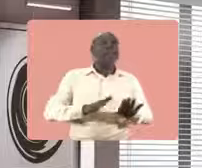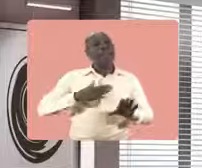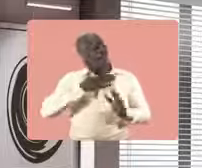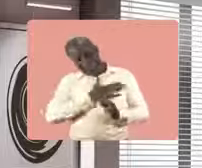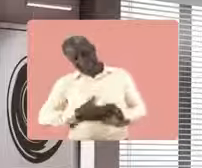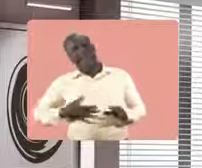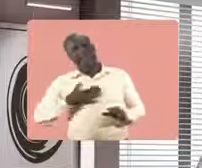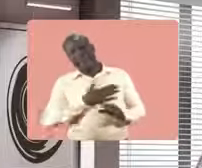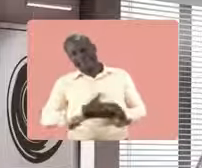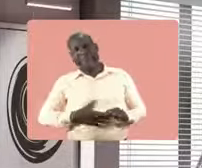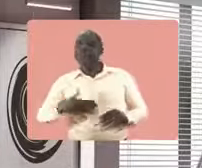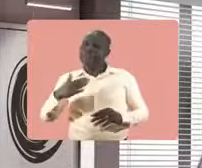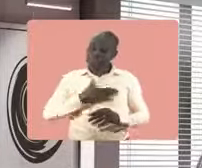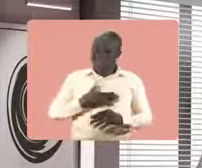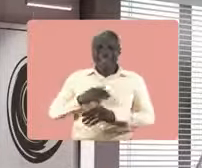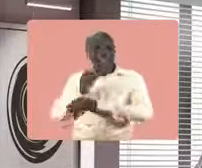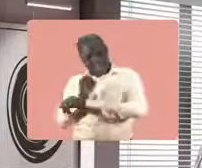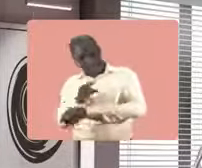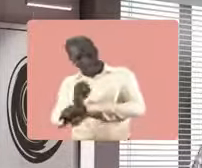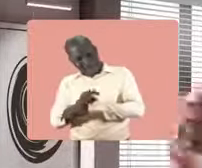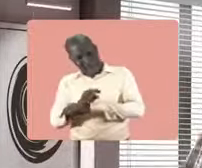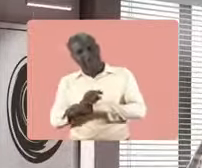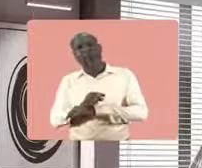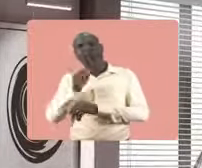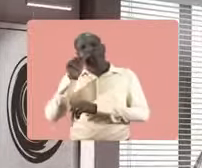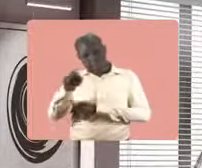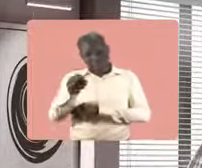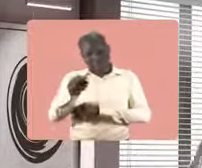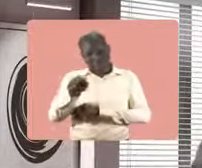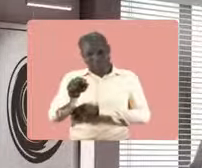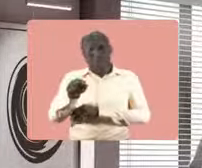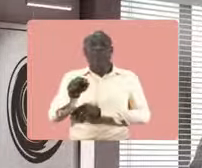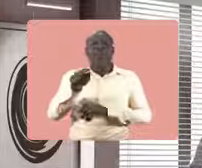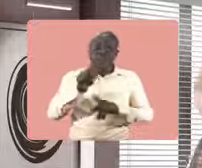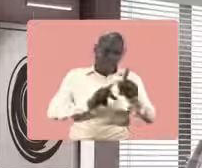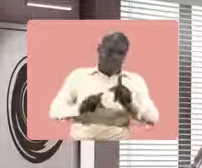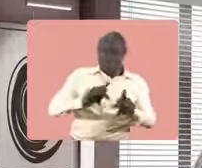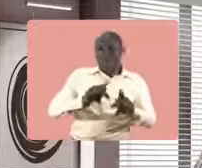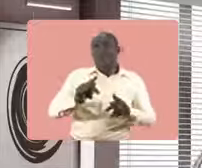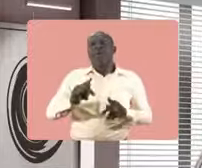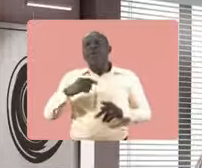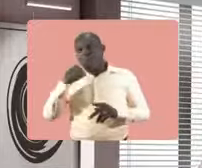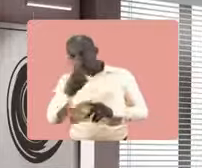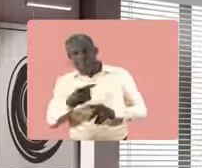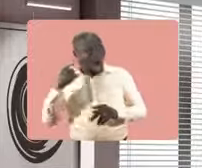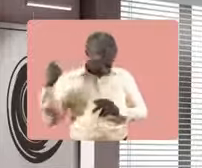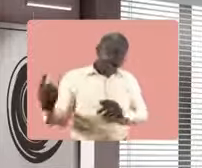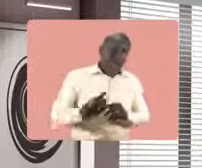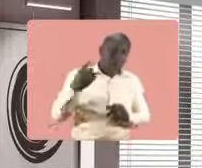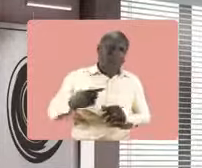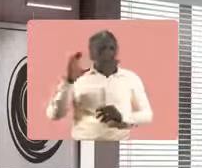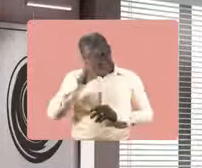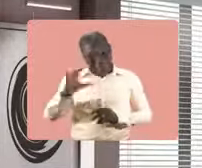Empanimfo se, menkanche obio anopai se. Die osu no, osu na niwa.